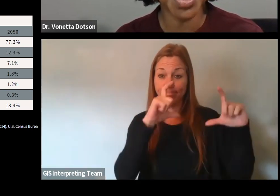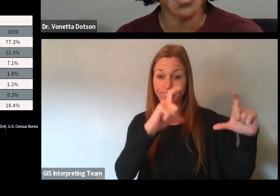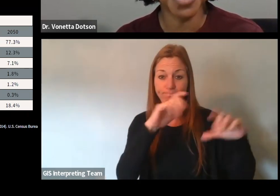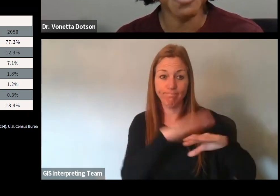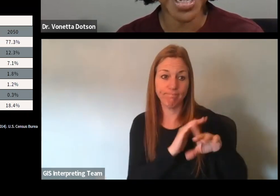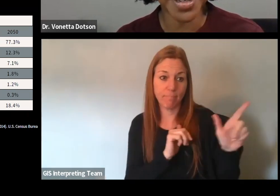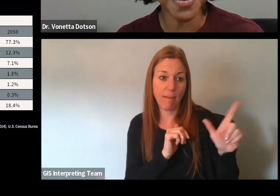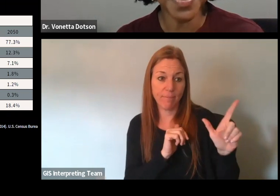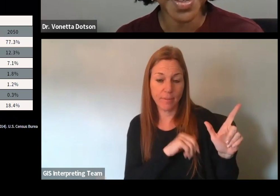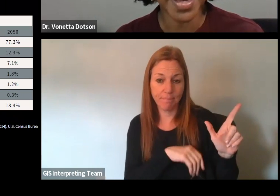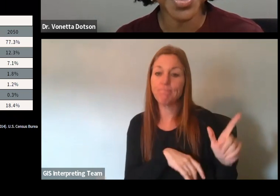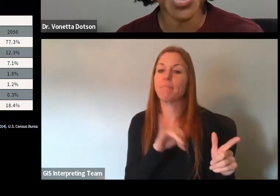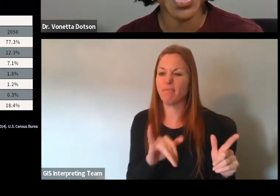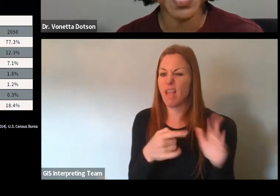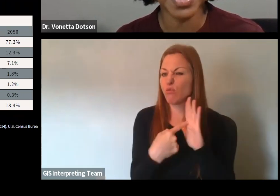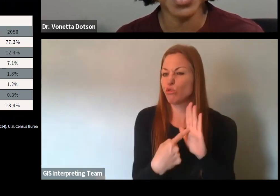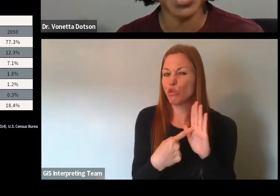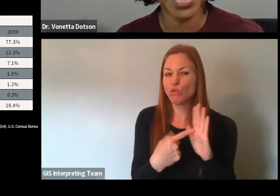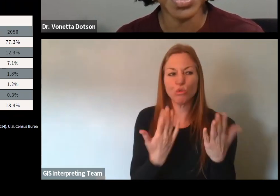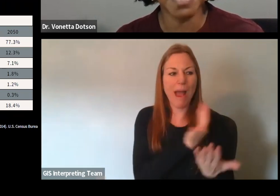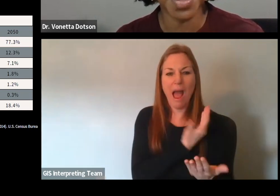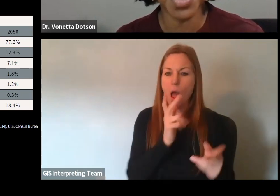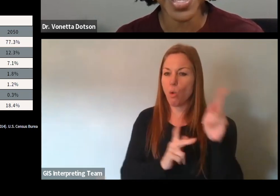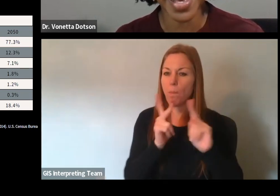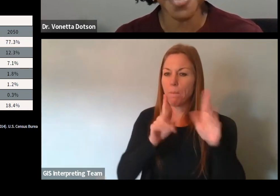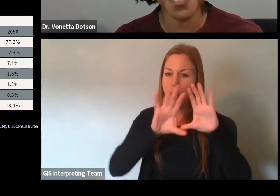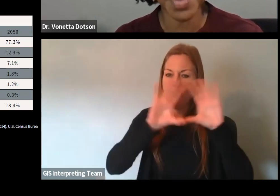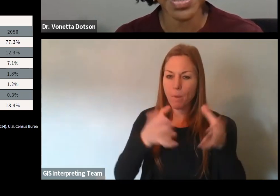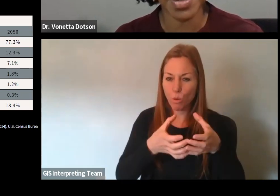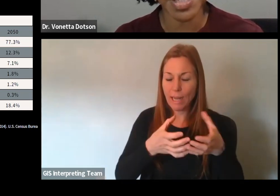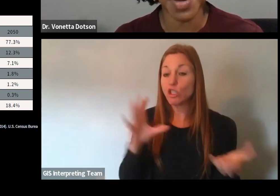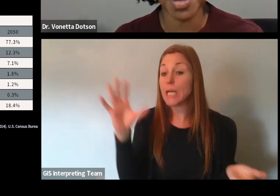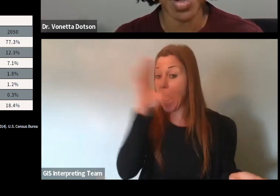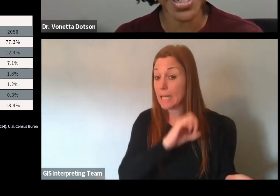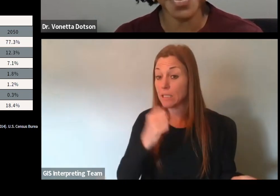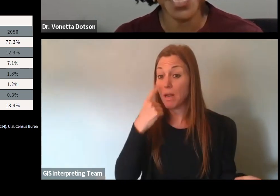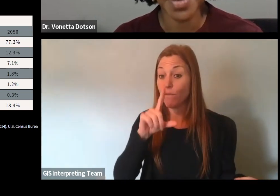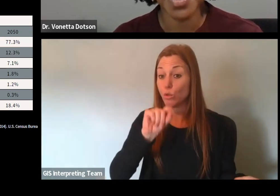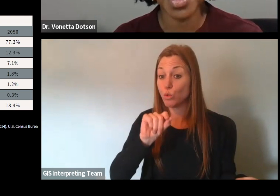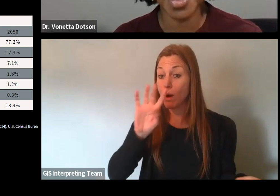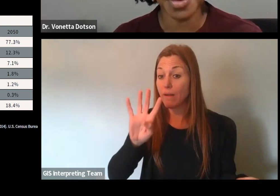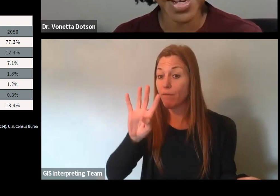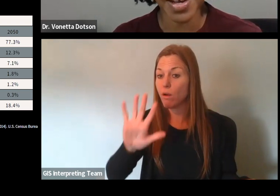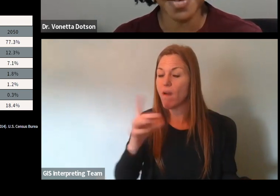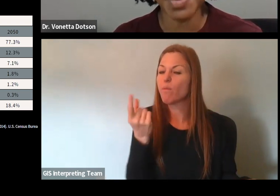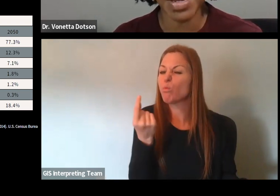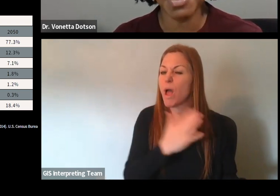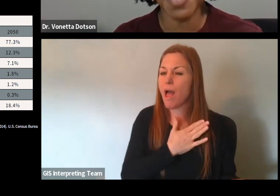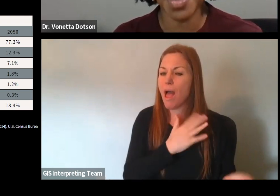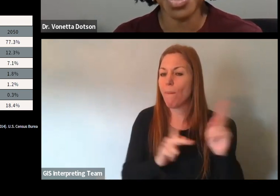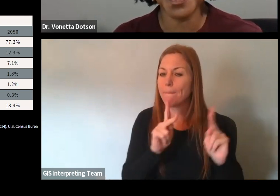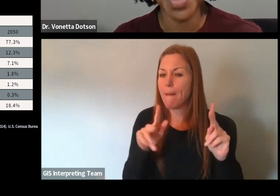population that's estimated for 2045. As you can see, only about half is non-Hispanic